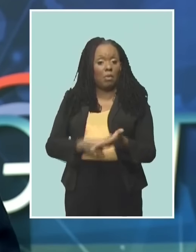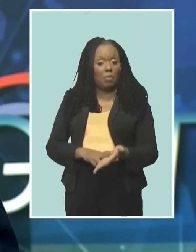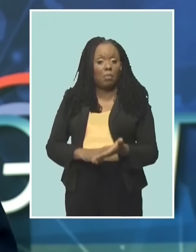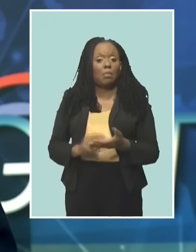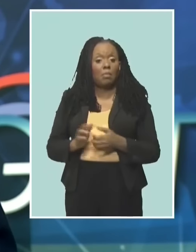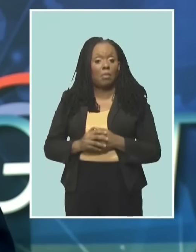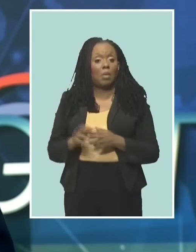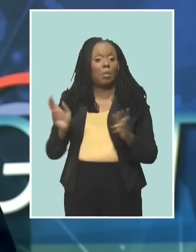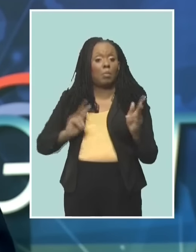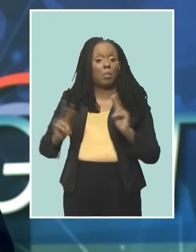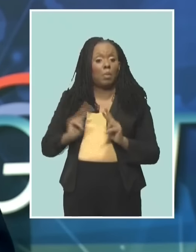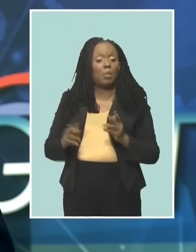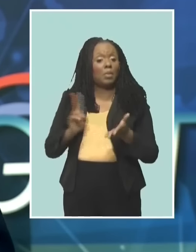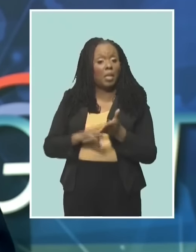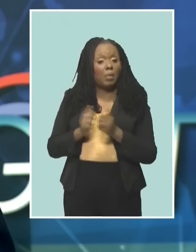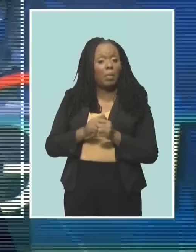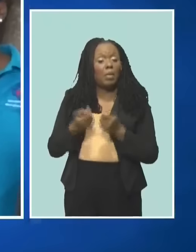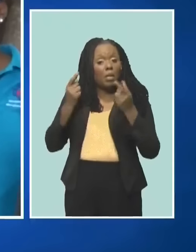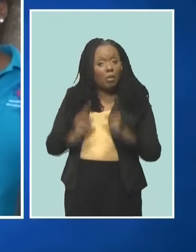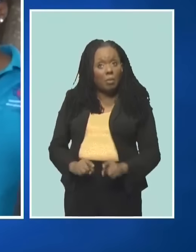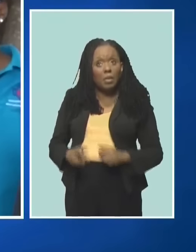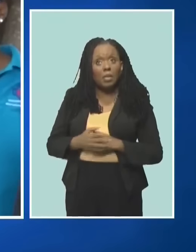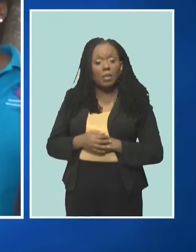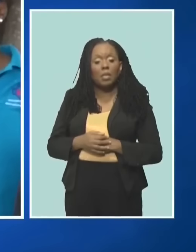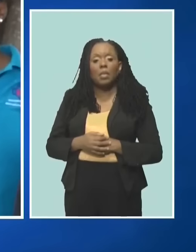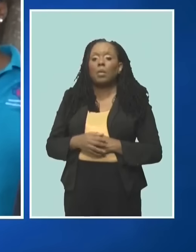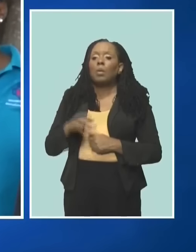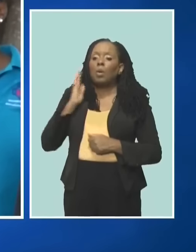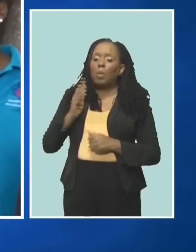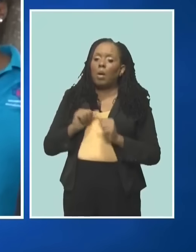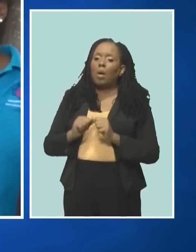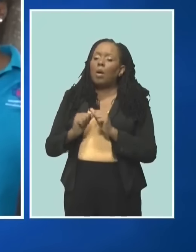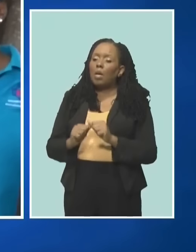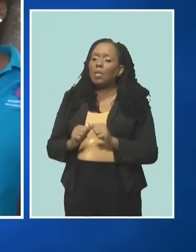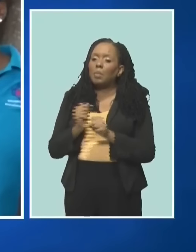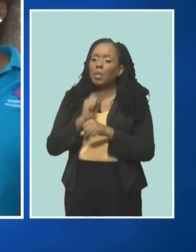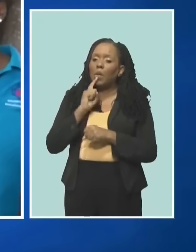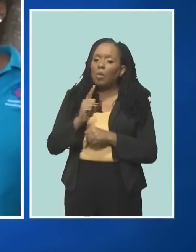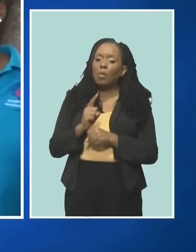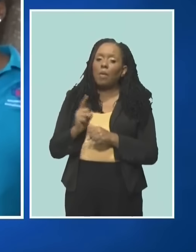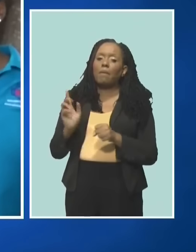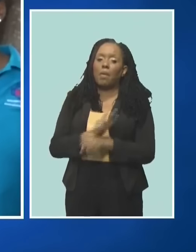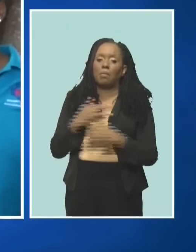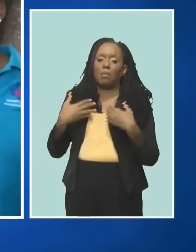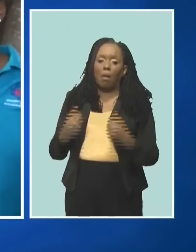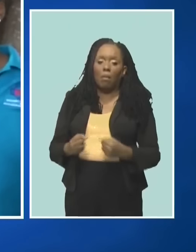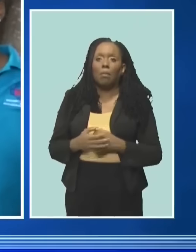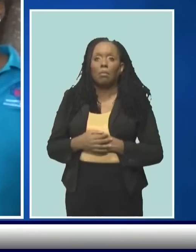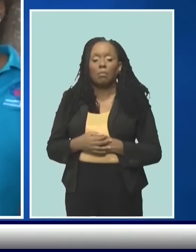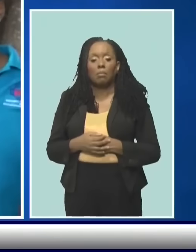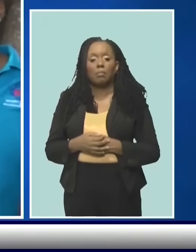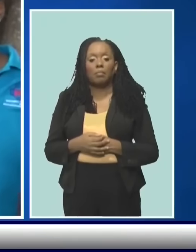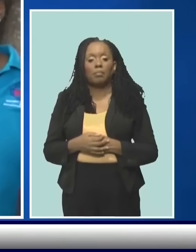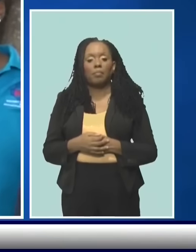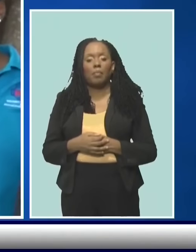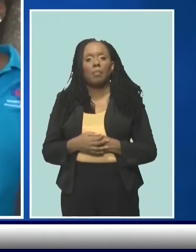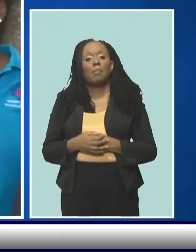on to the agreement. As recently as yesterday, our office was learning that there are